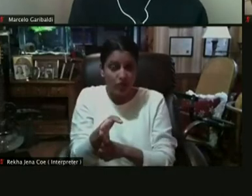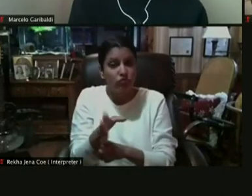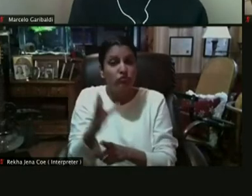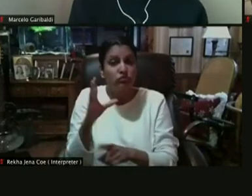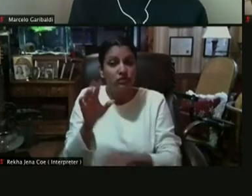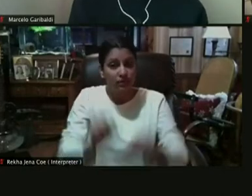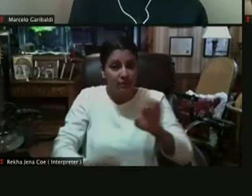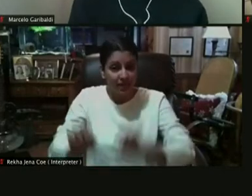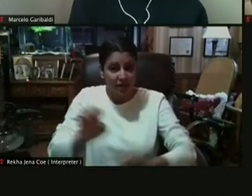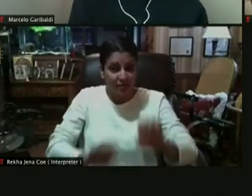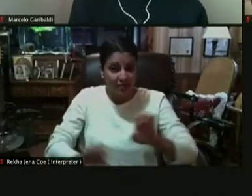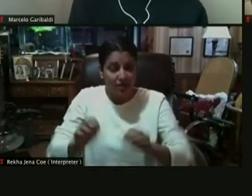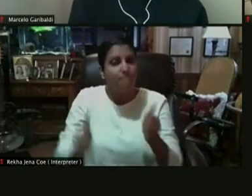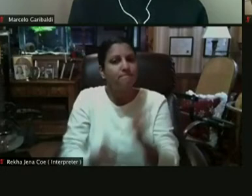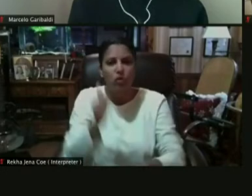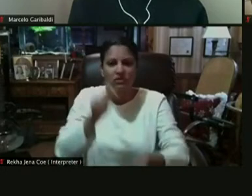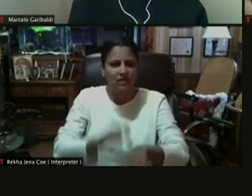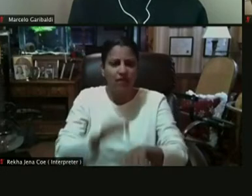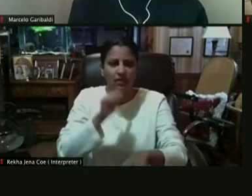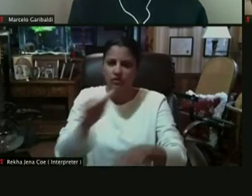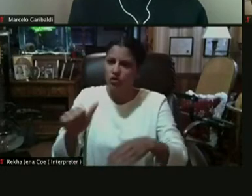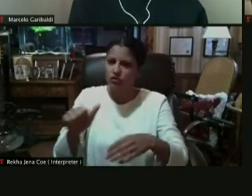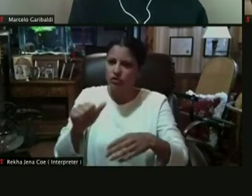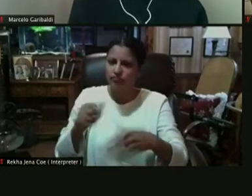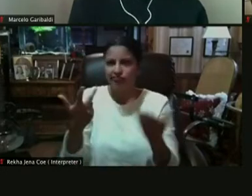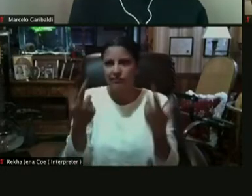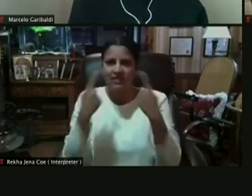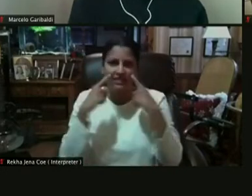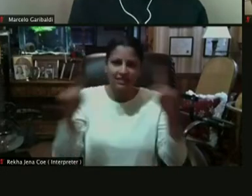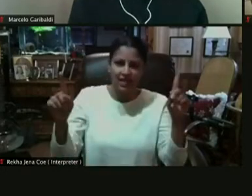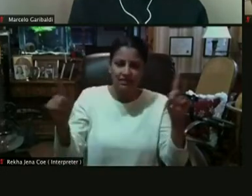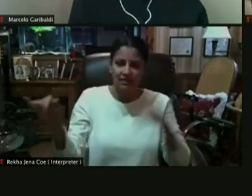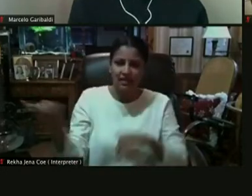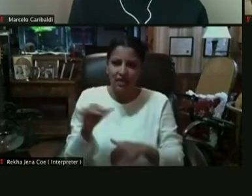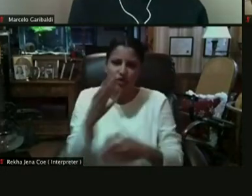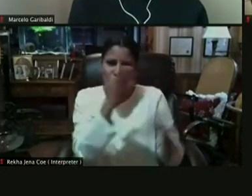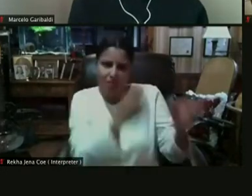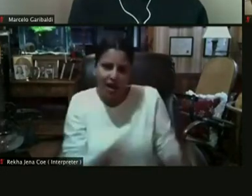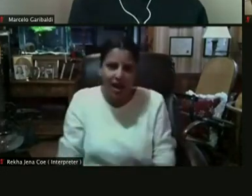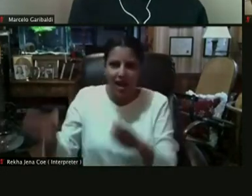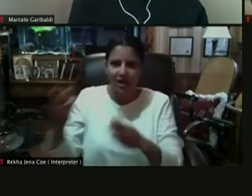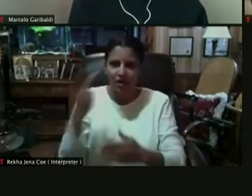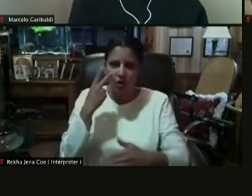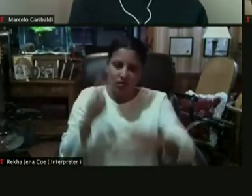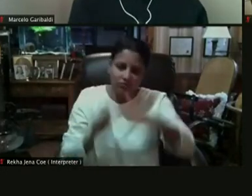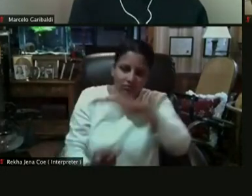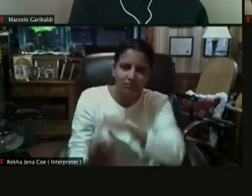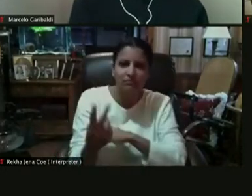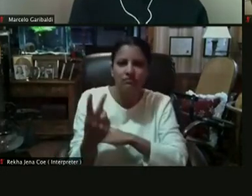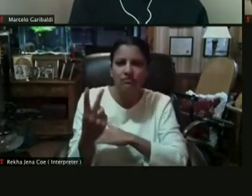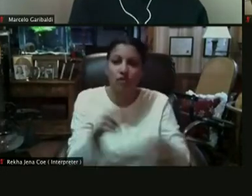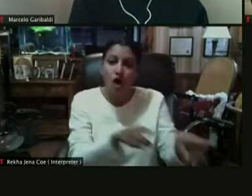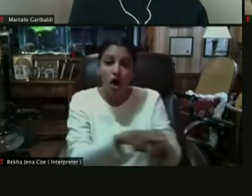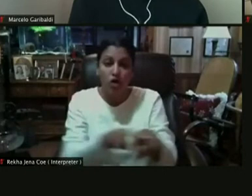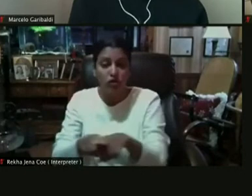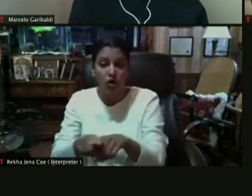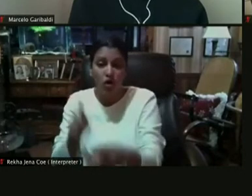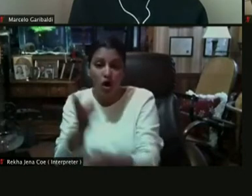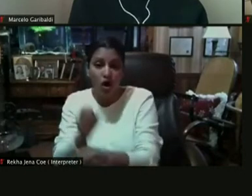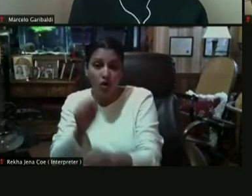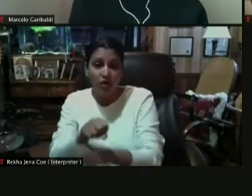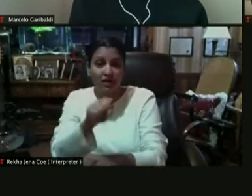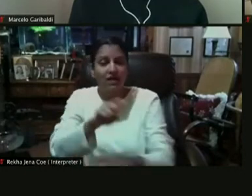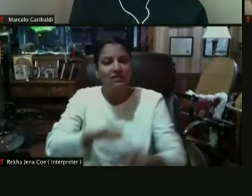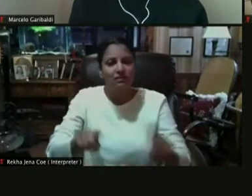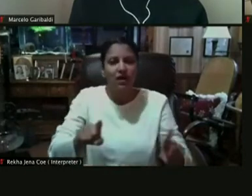experiments and a lot of the times they don't work the way that you want them to. So, you know, in addition to, you know, being hard work, it's just it takes a